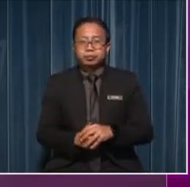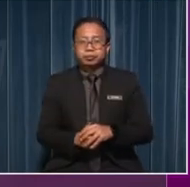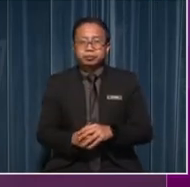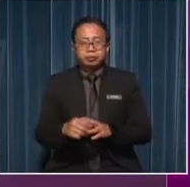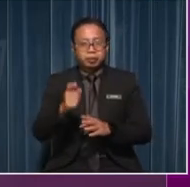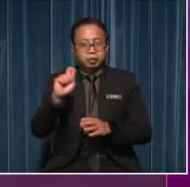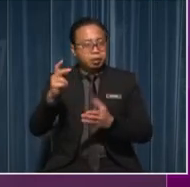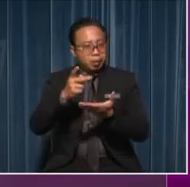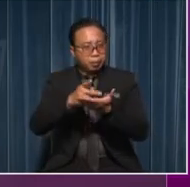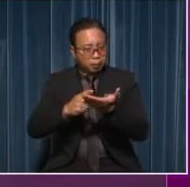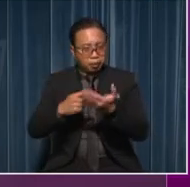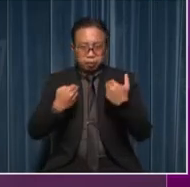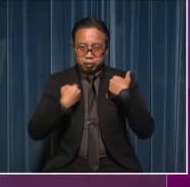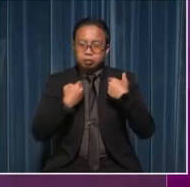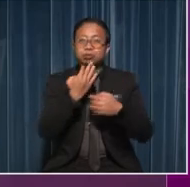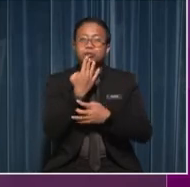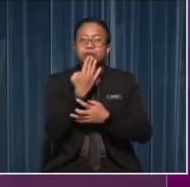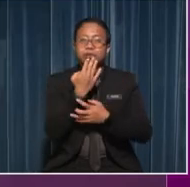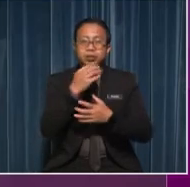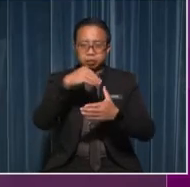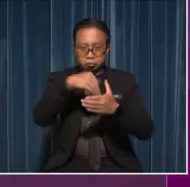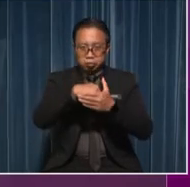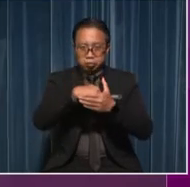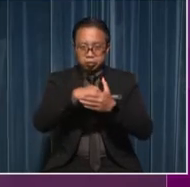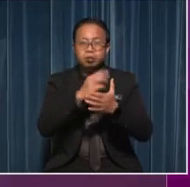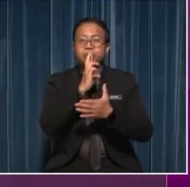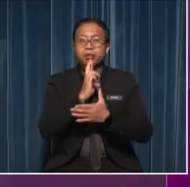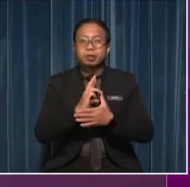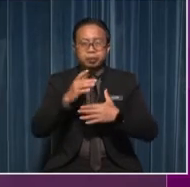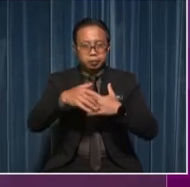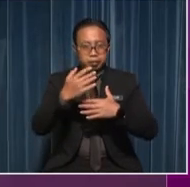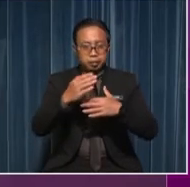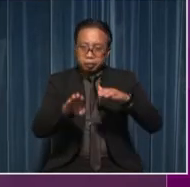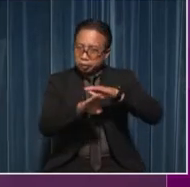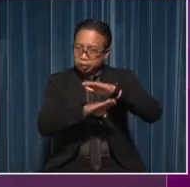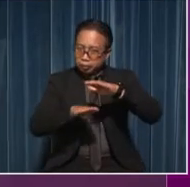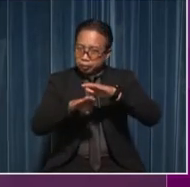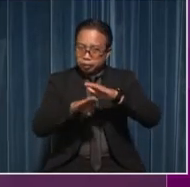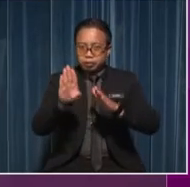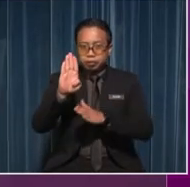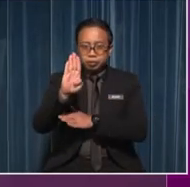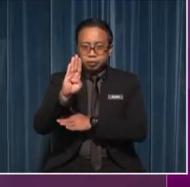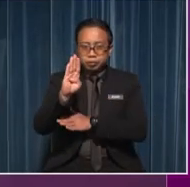The part that has been shaded in red is called the base.